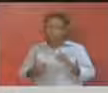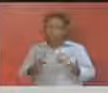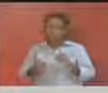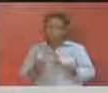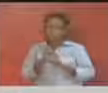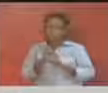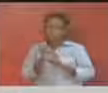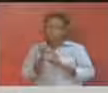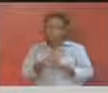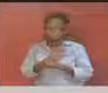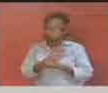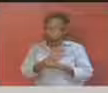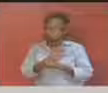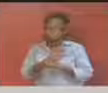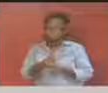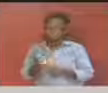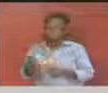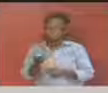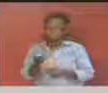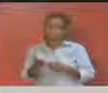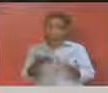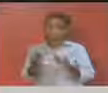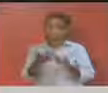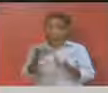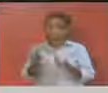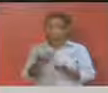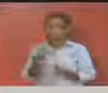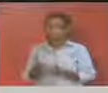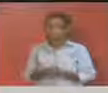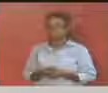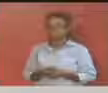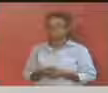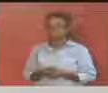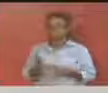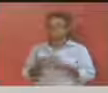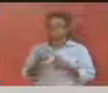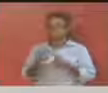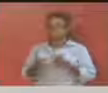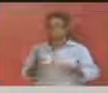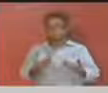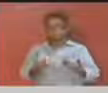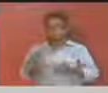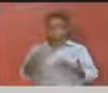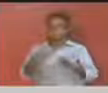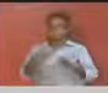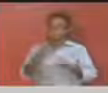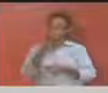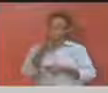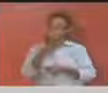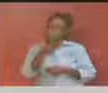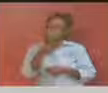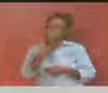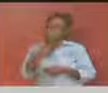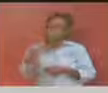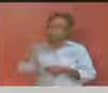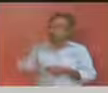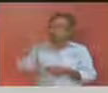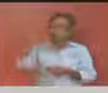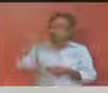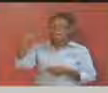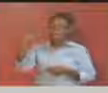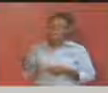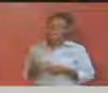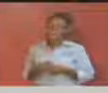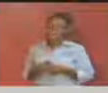vaccinate those with NCDs, non-communicable diseases, because, as the science and the evidence will tell you,